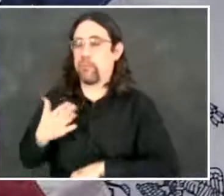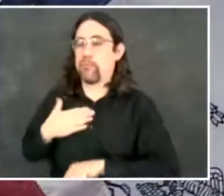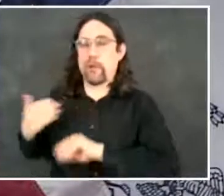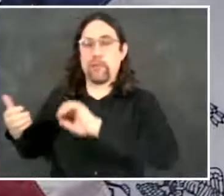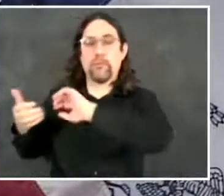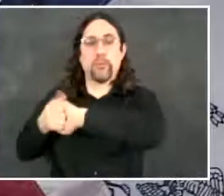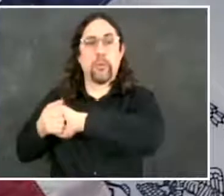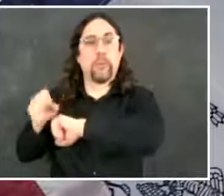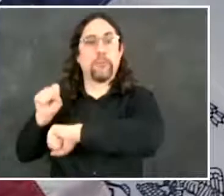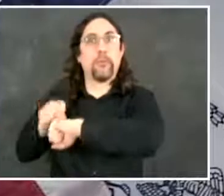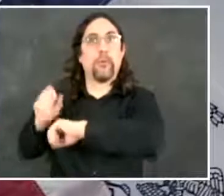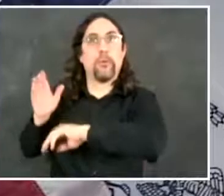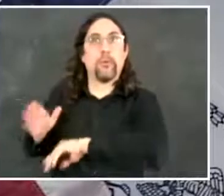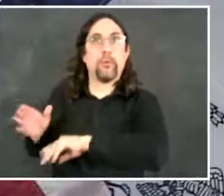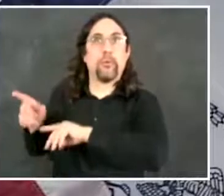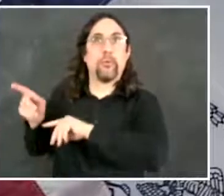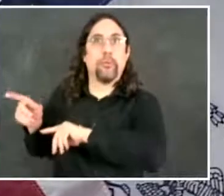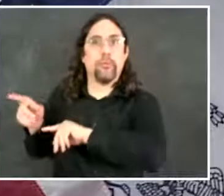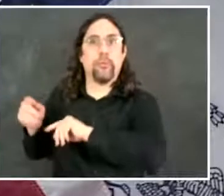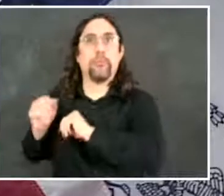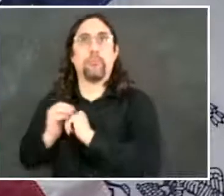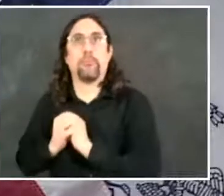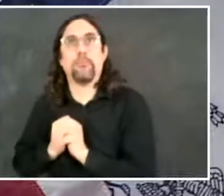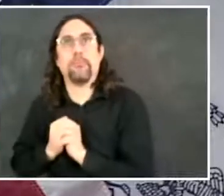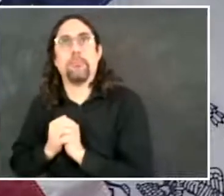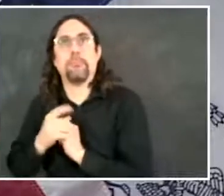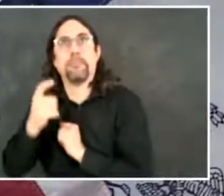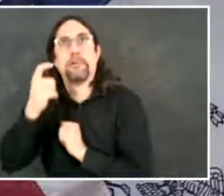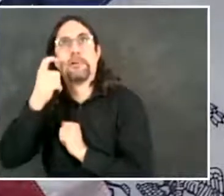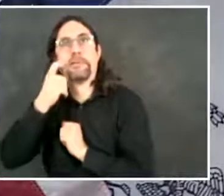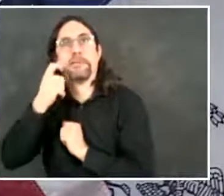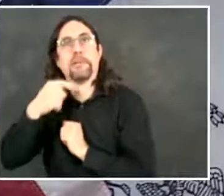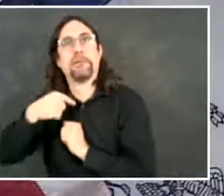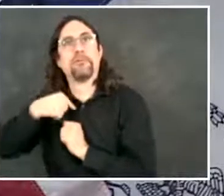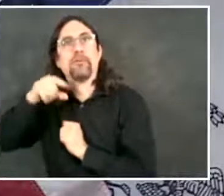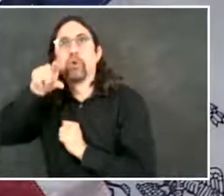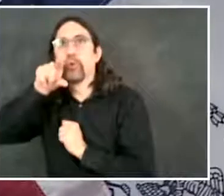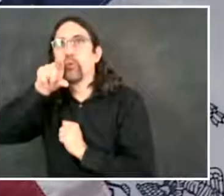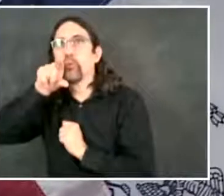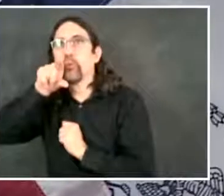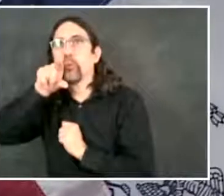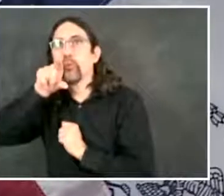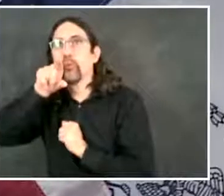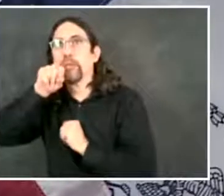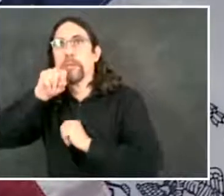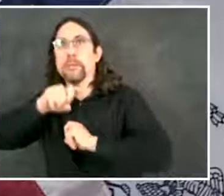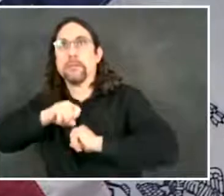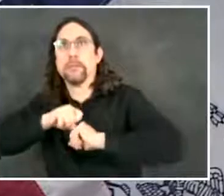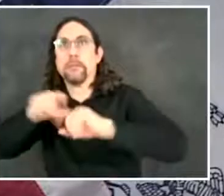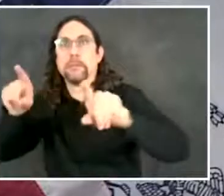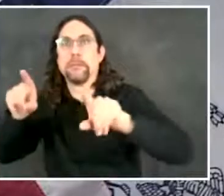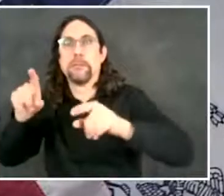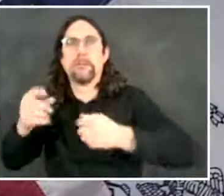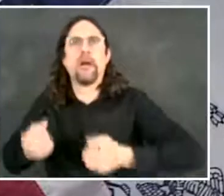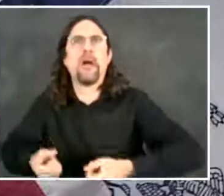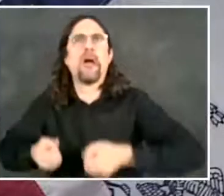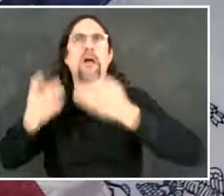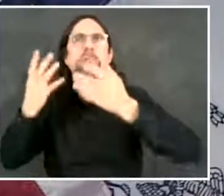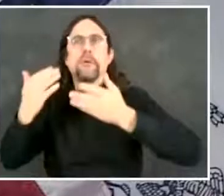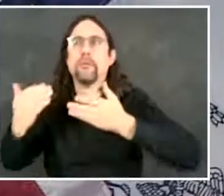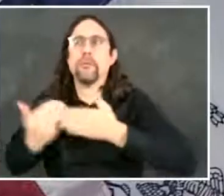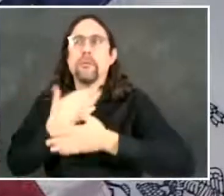curious to know if we have any information on where and how people are getting newly infected. Are there kind of